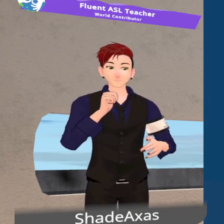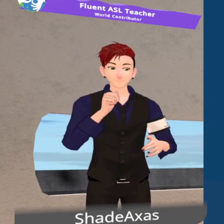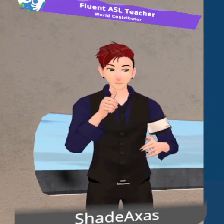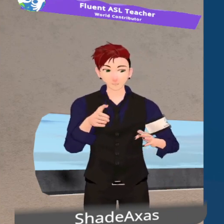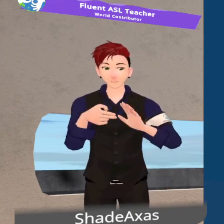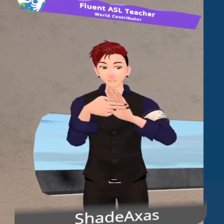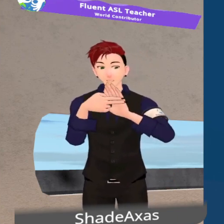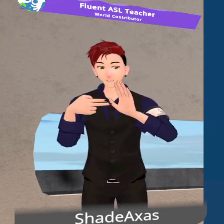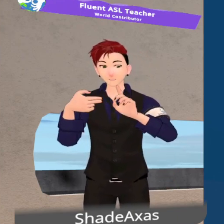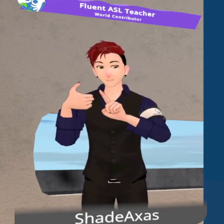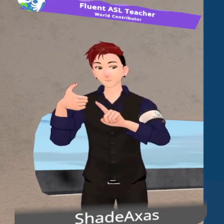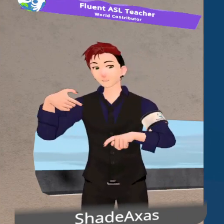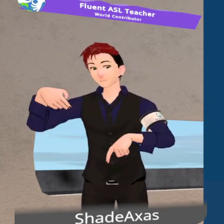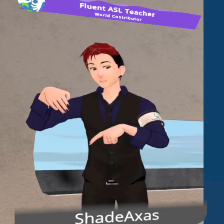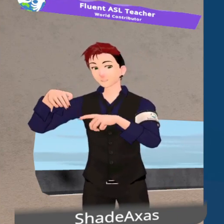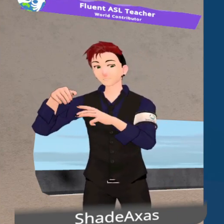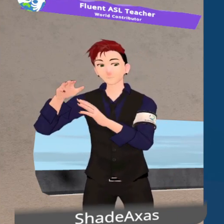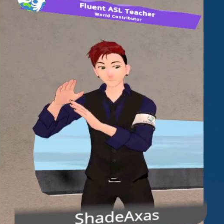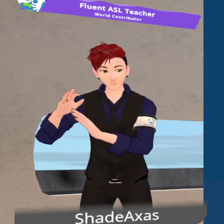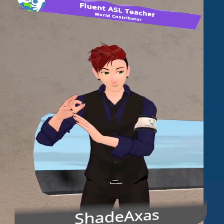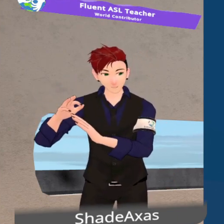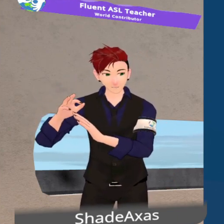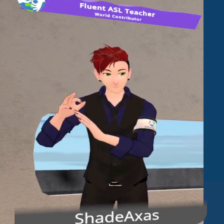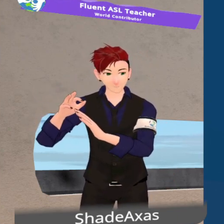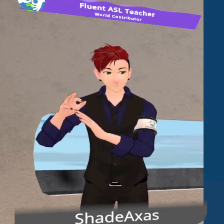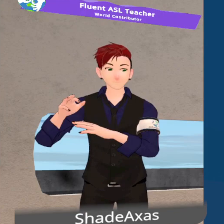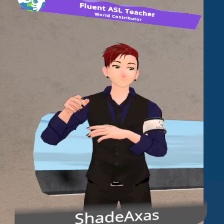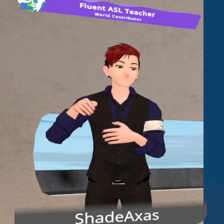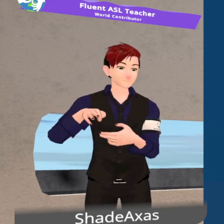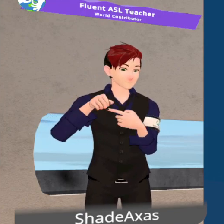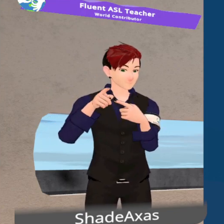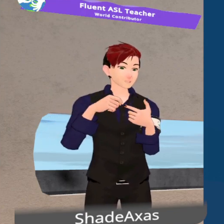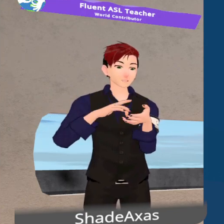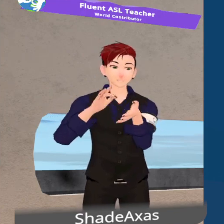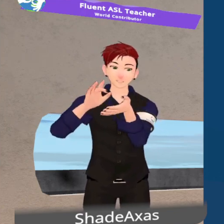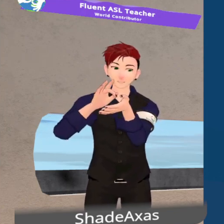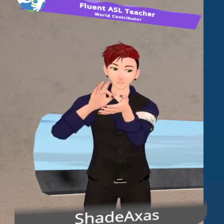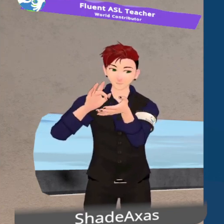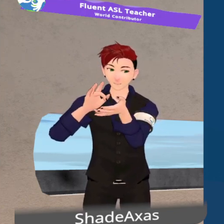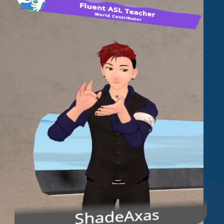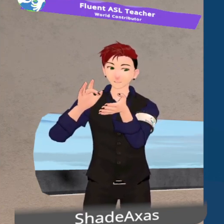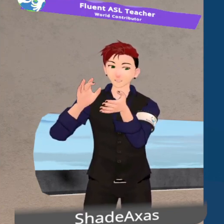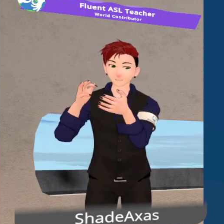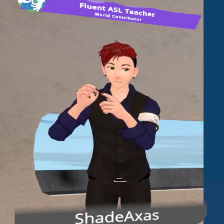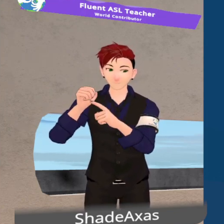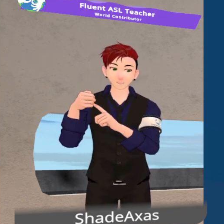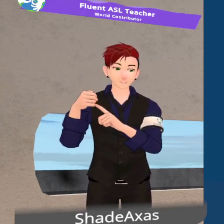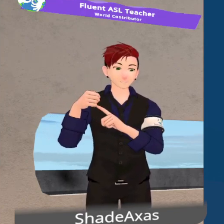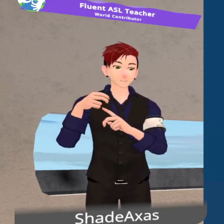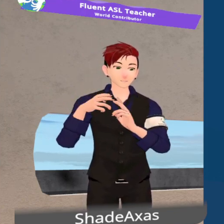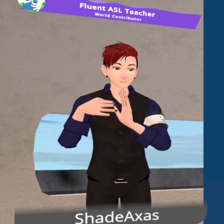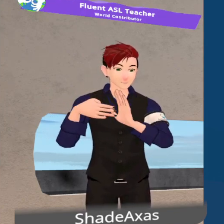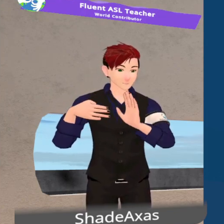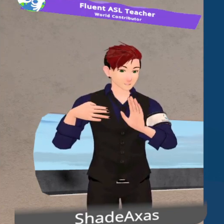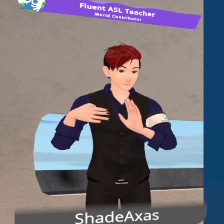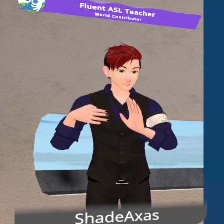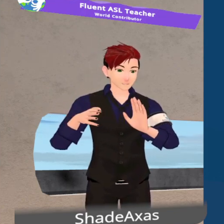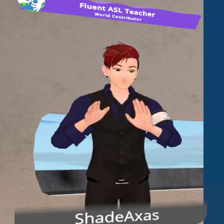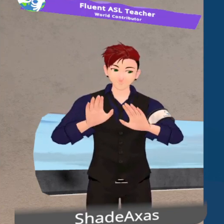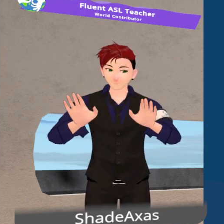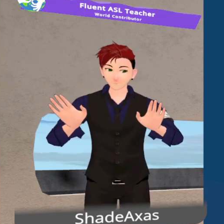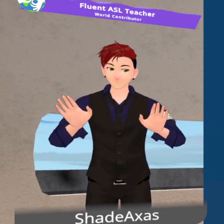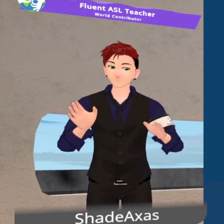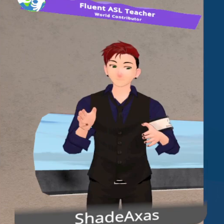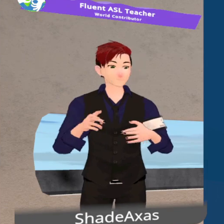you, do not label yourselves mute unless you have the medical condition of being